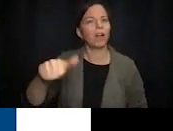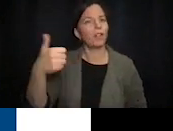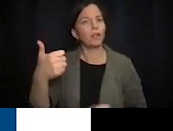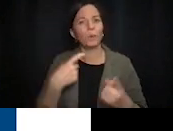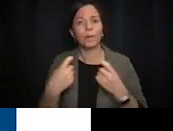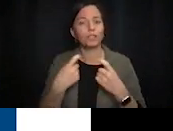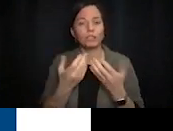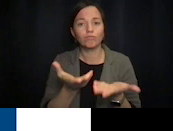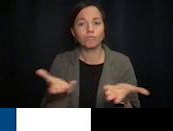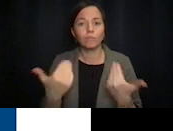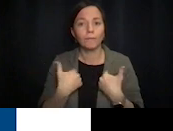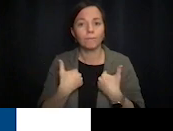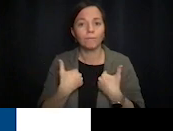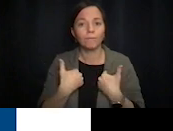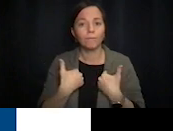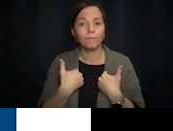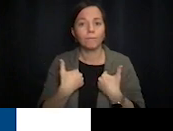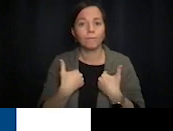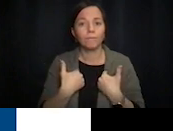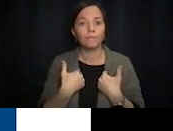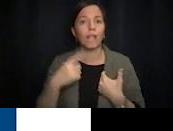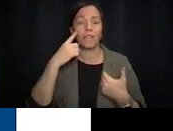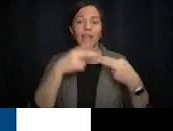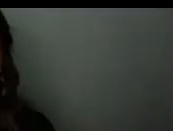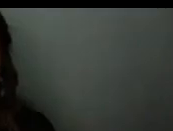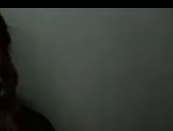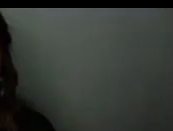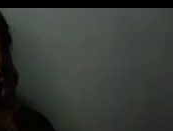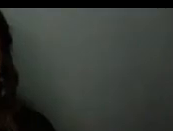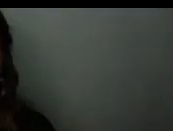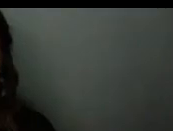questions? Yeah, we can probably drop the slides at this point.